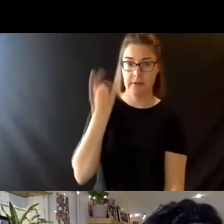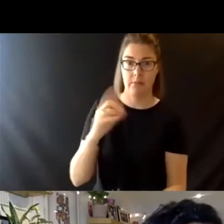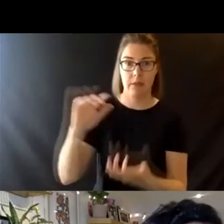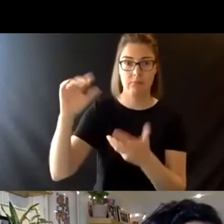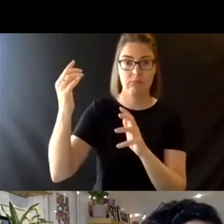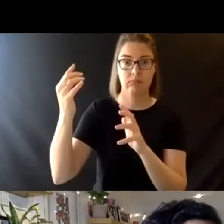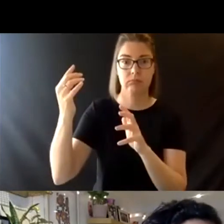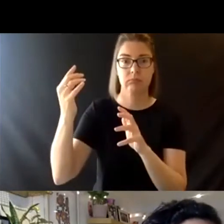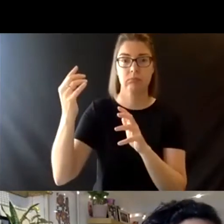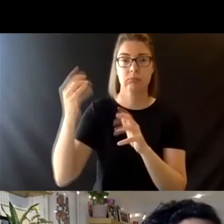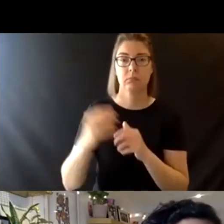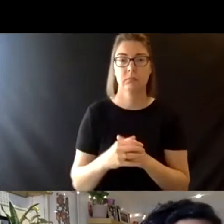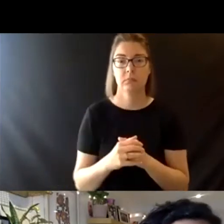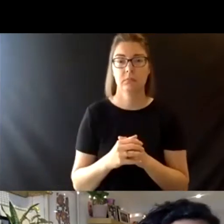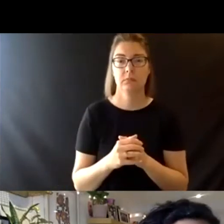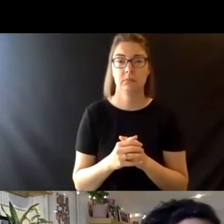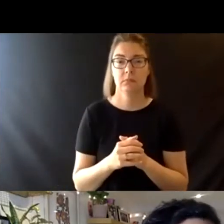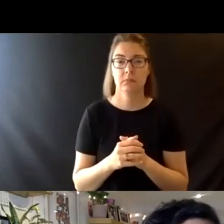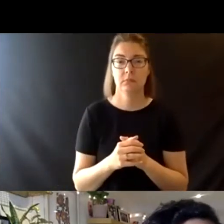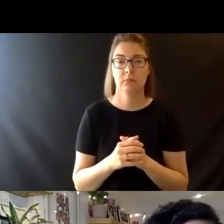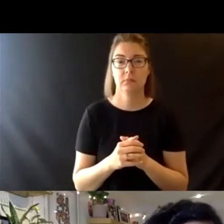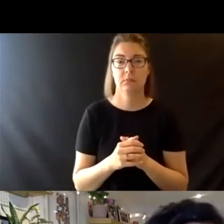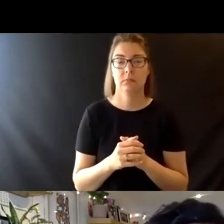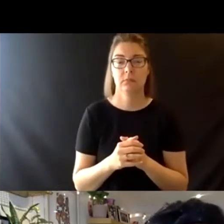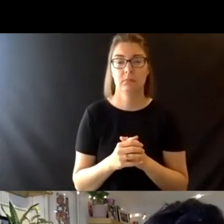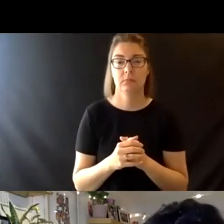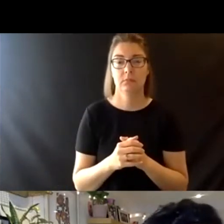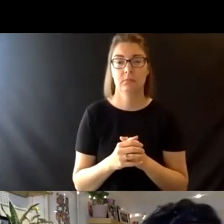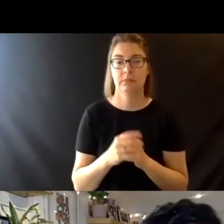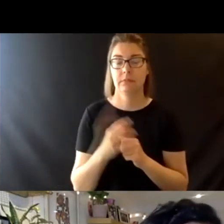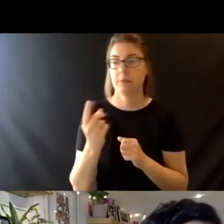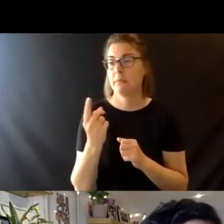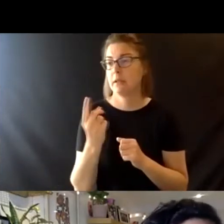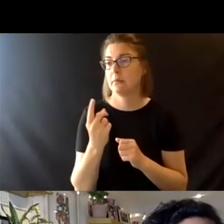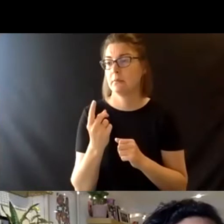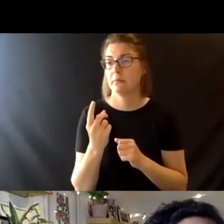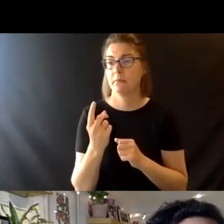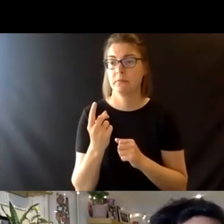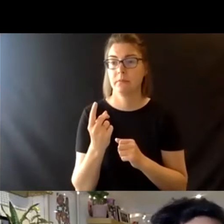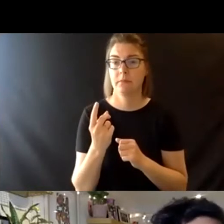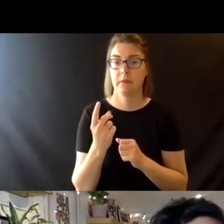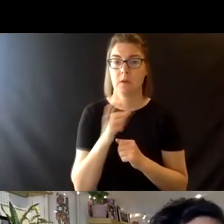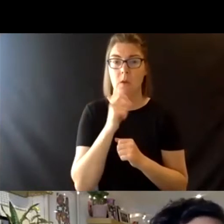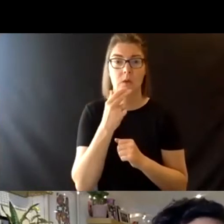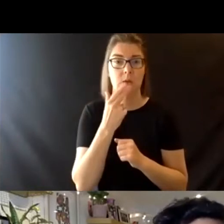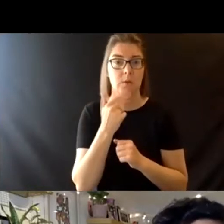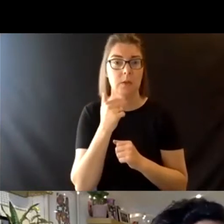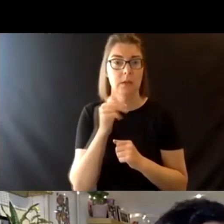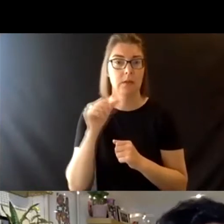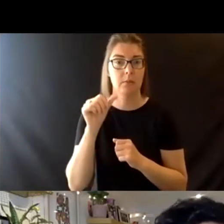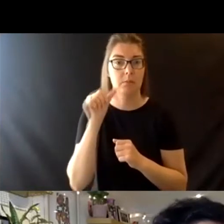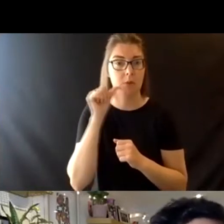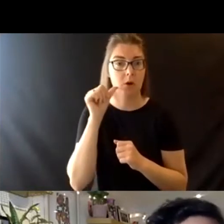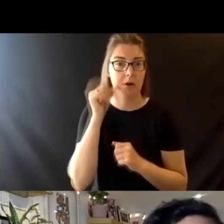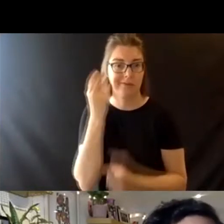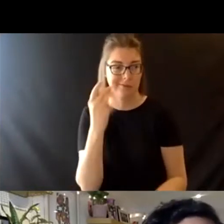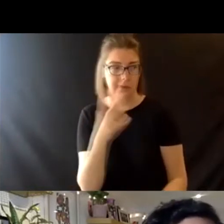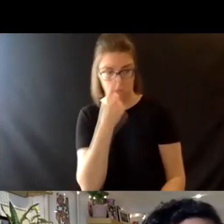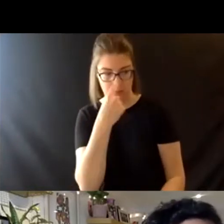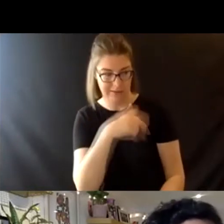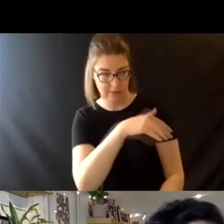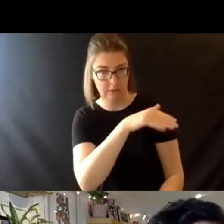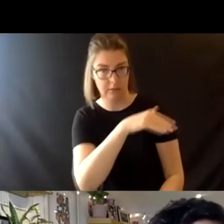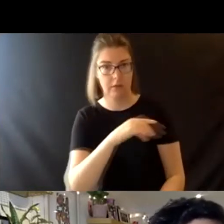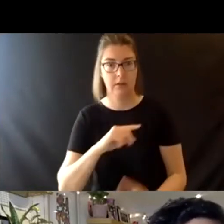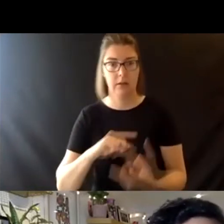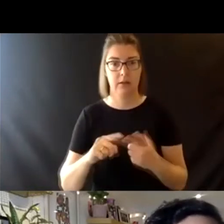wrong, you know, whether it's, you know, something that's not so cute at the bar and I've told someone, you know, like, please keep away, and a friend